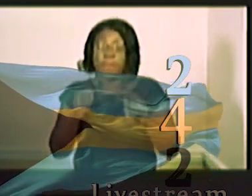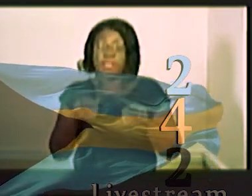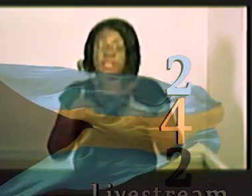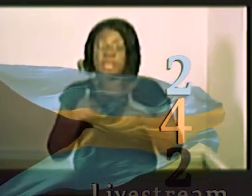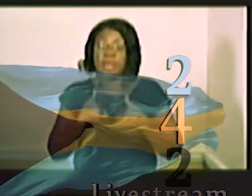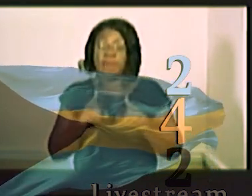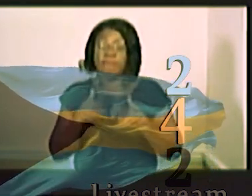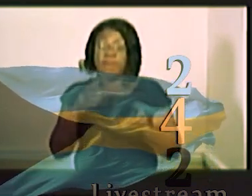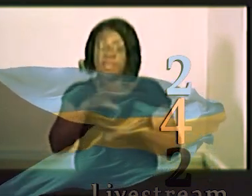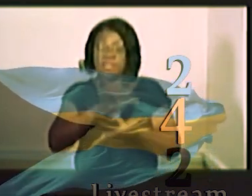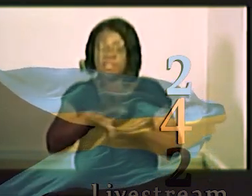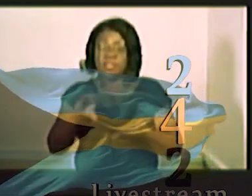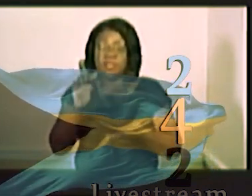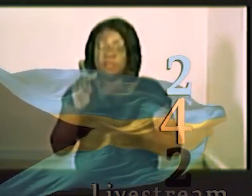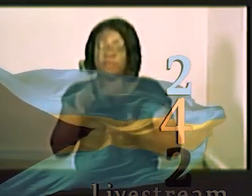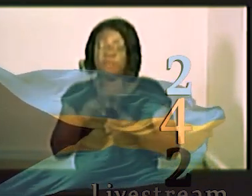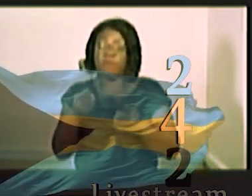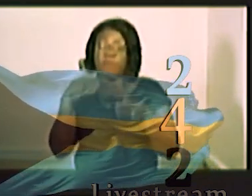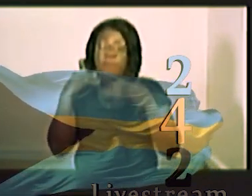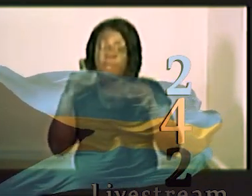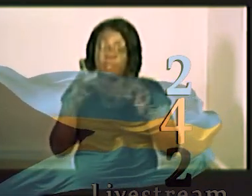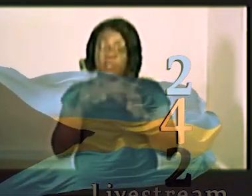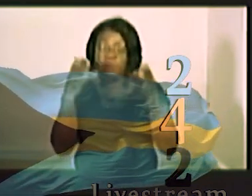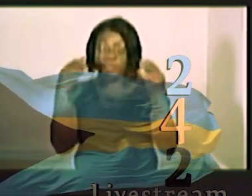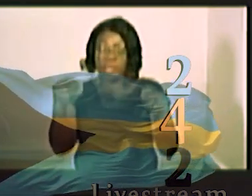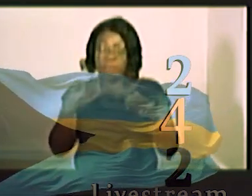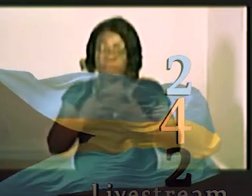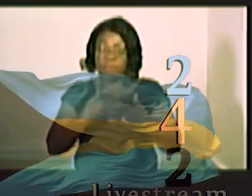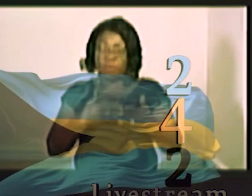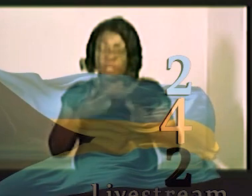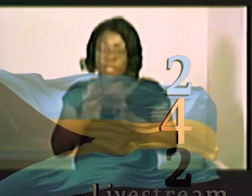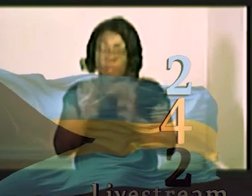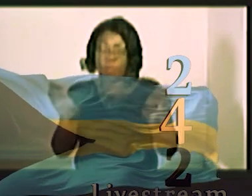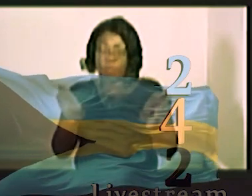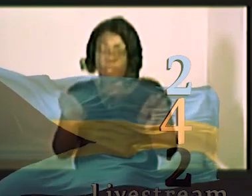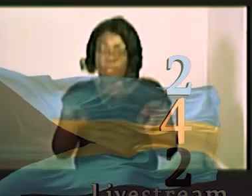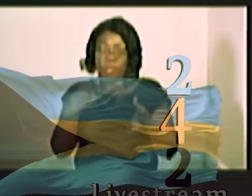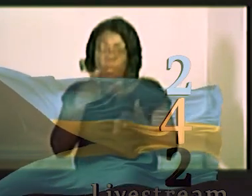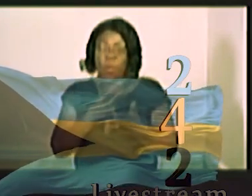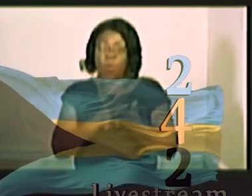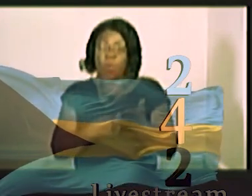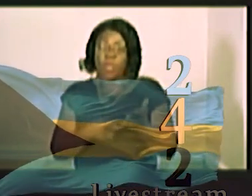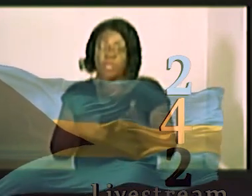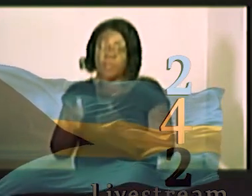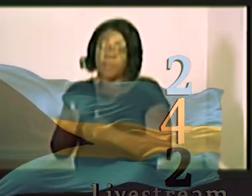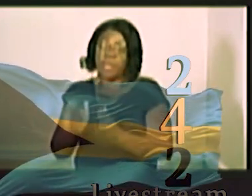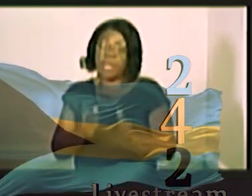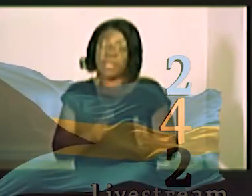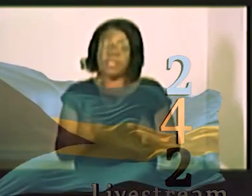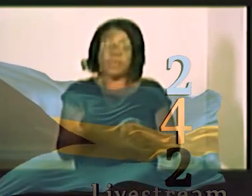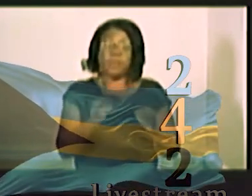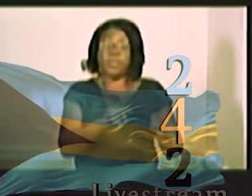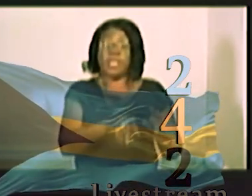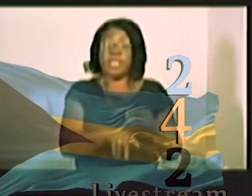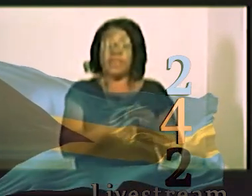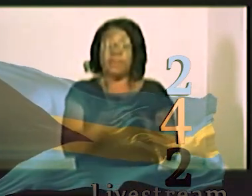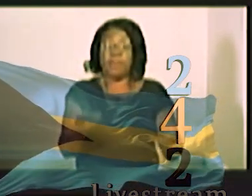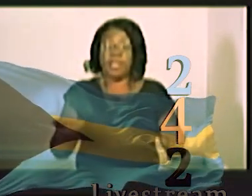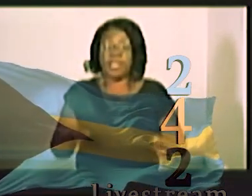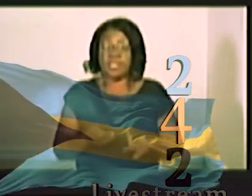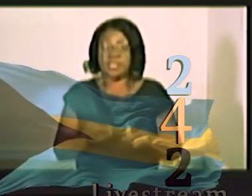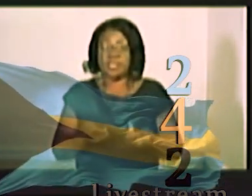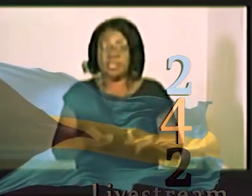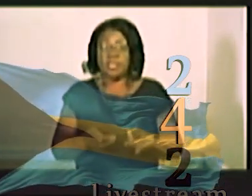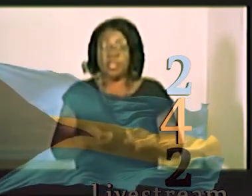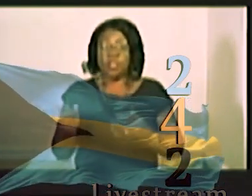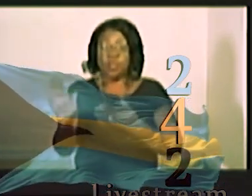Ministry of Health before they reopen. What safety measures are put in place, or any protocols have there been put